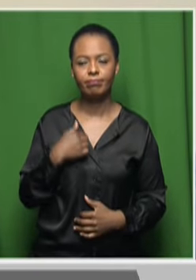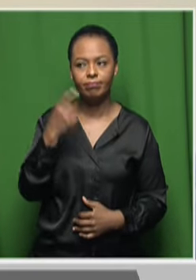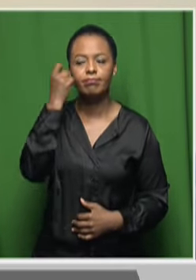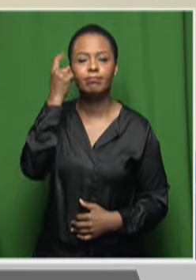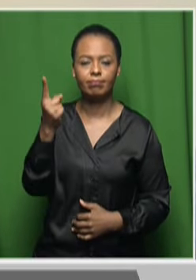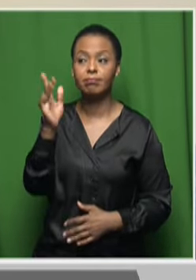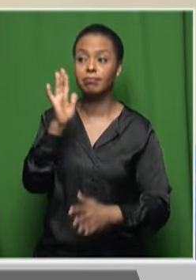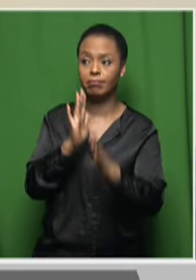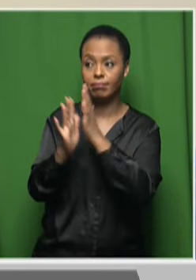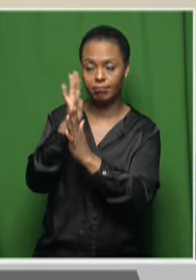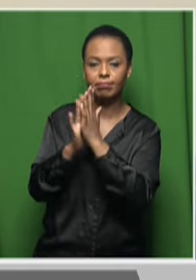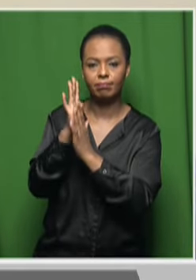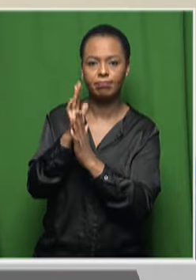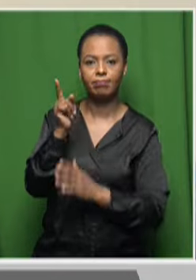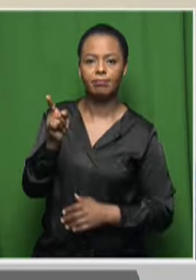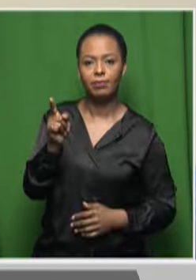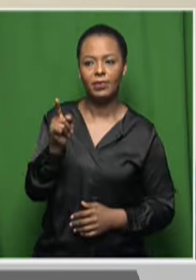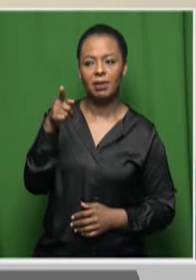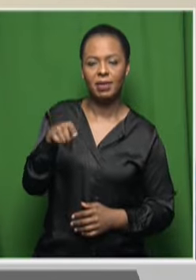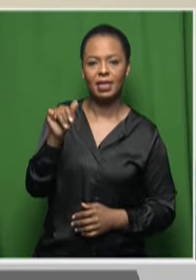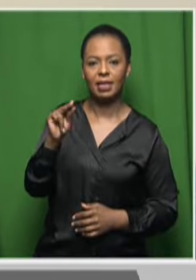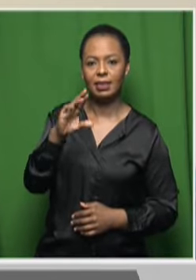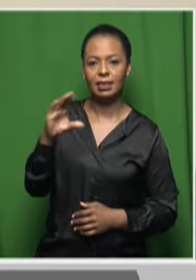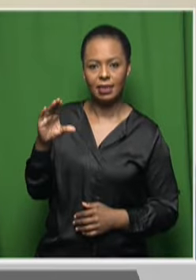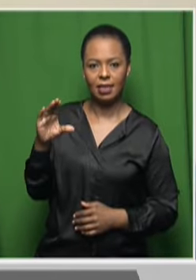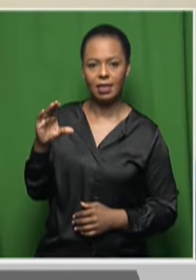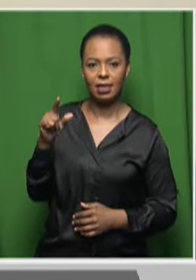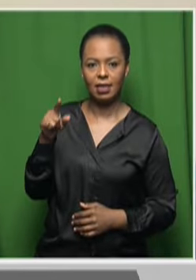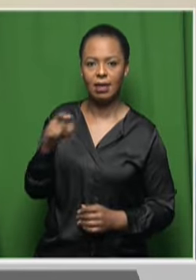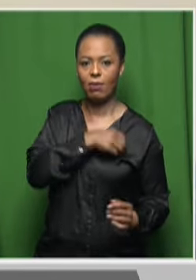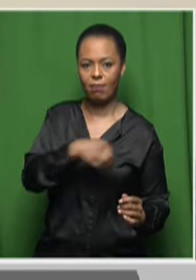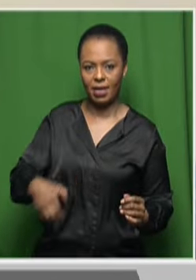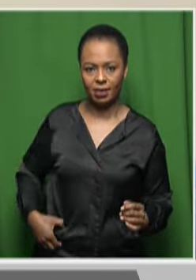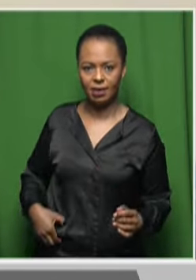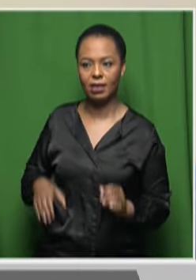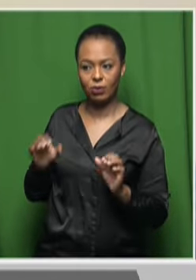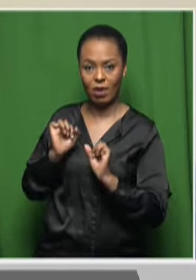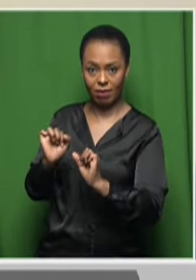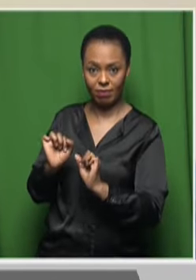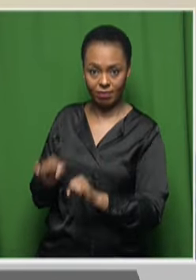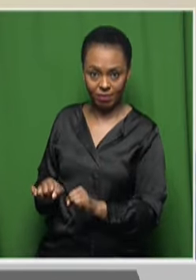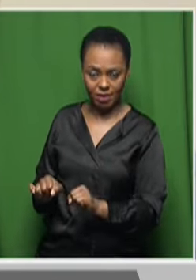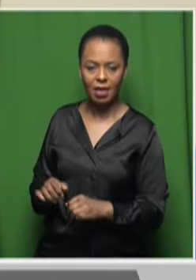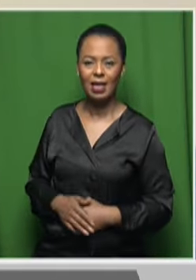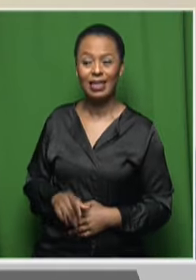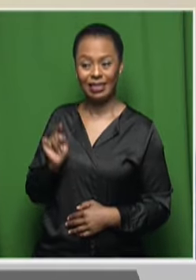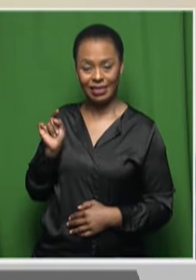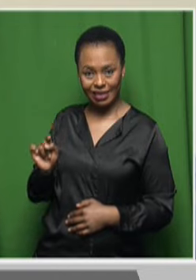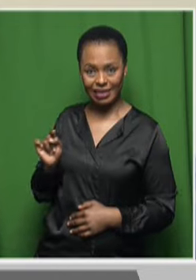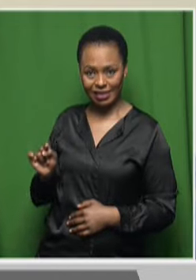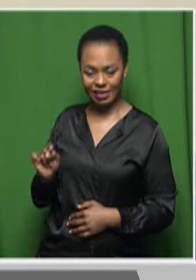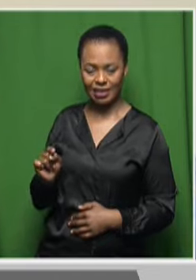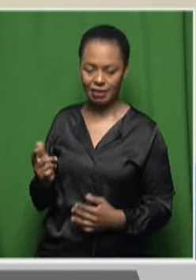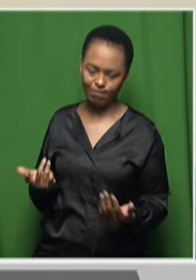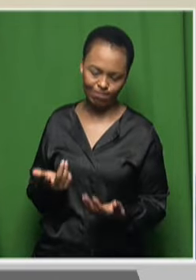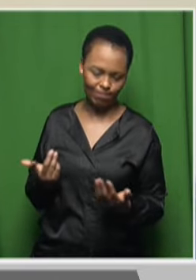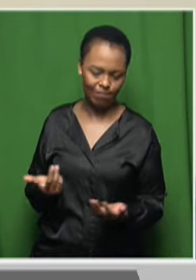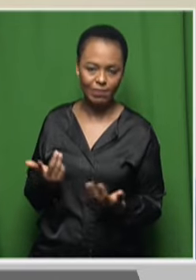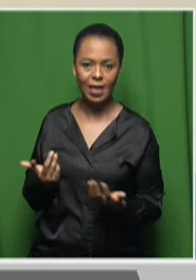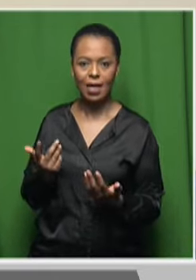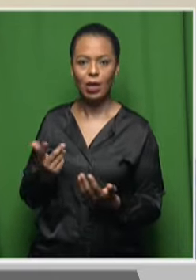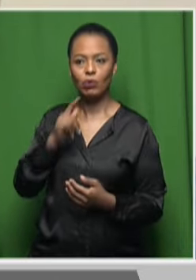understand, obviously, you being the Pan Africanist Congress president, this is something that